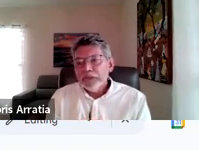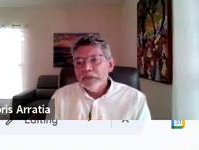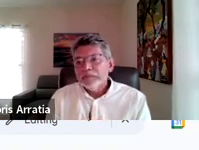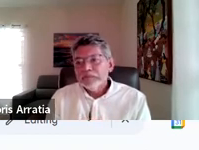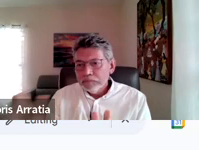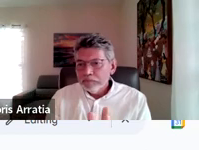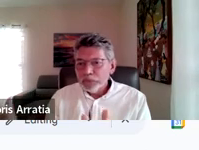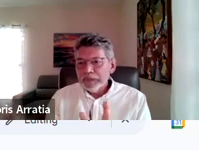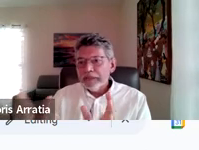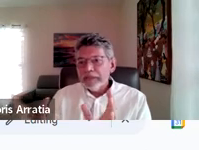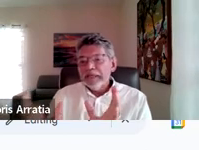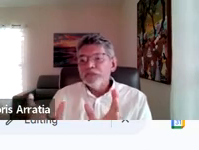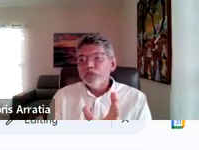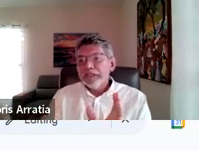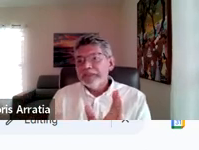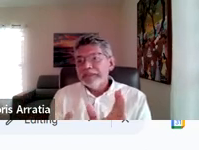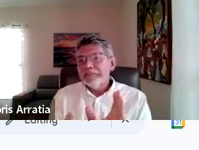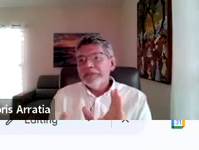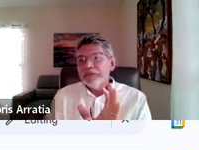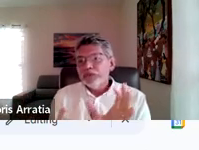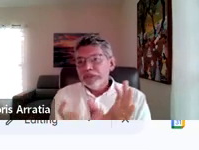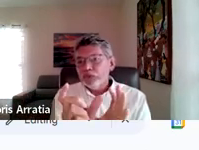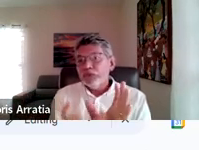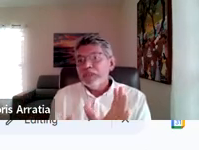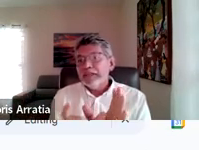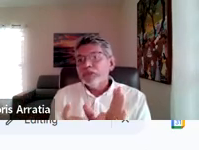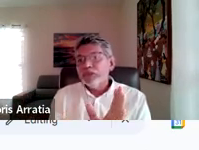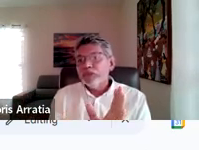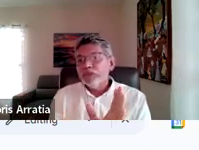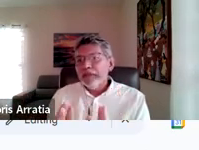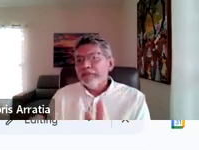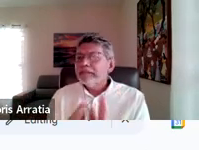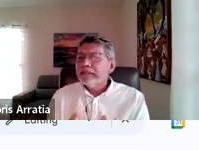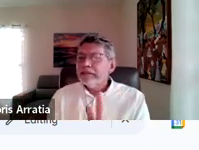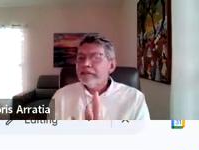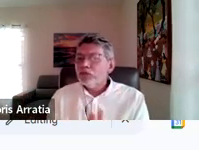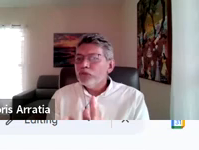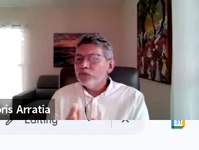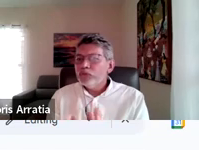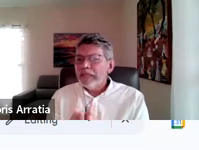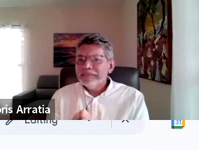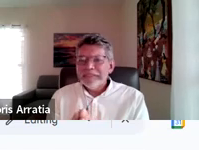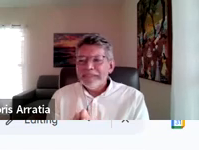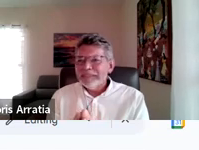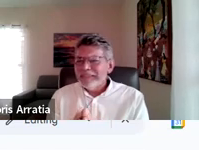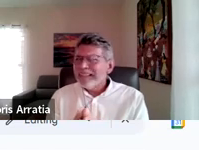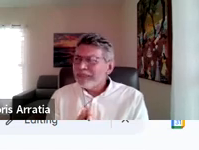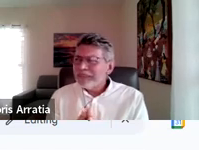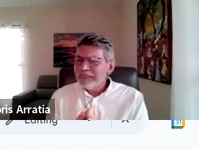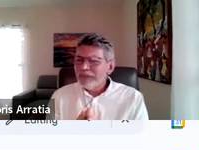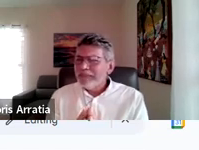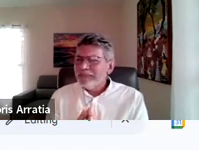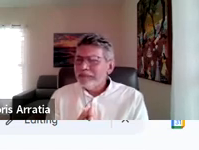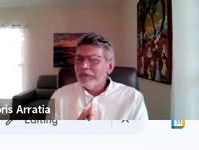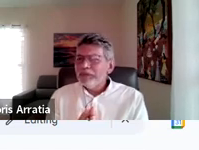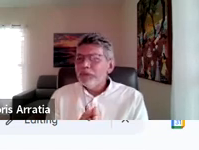criteria to help bring the sustainability piece into their source selection. So that I think those two contracts, Stefan, I think it was